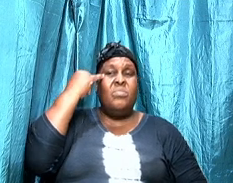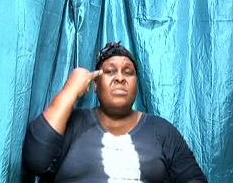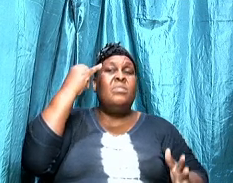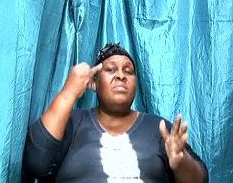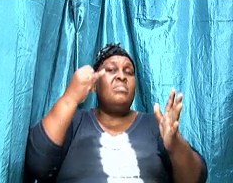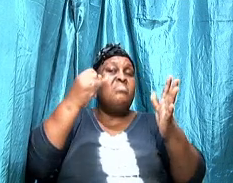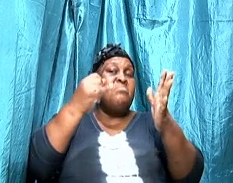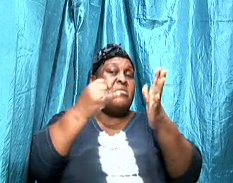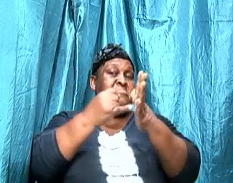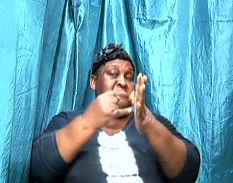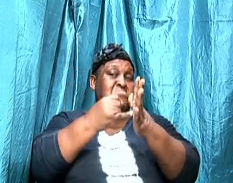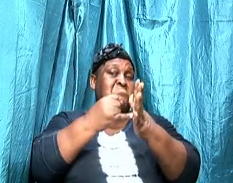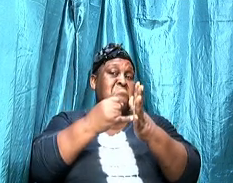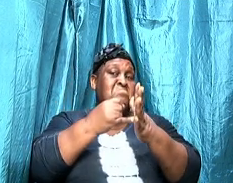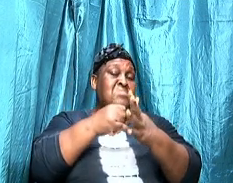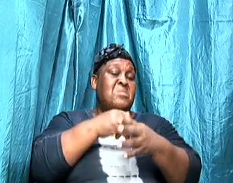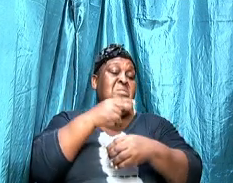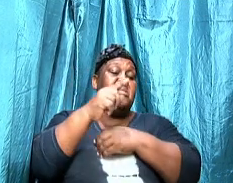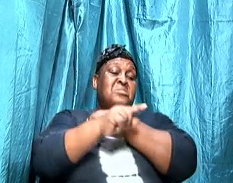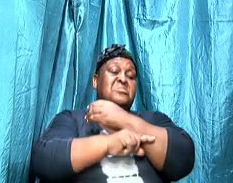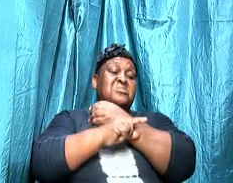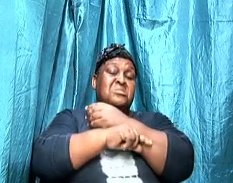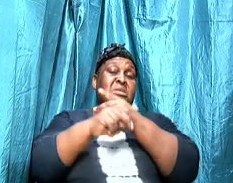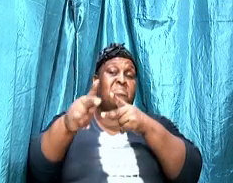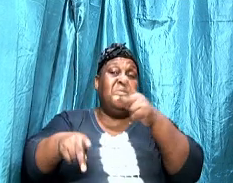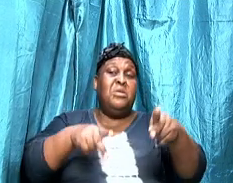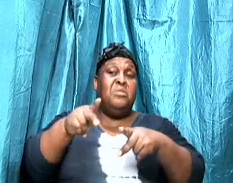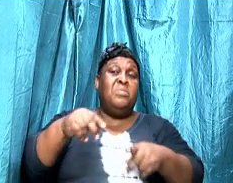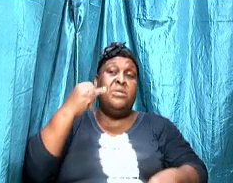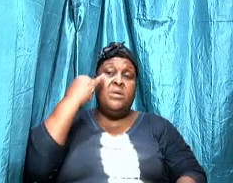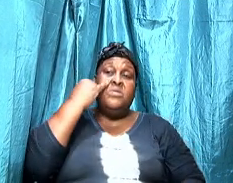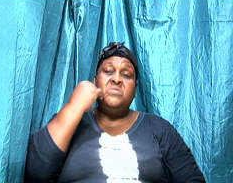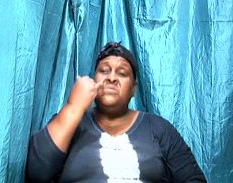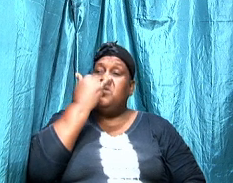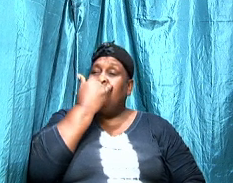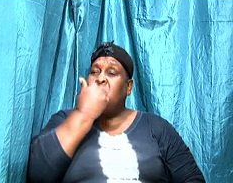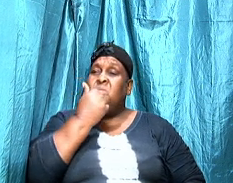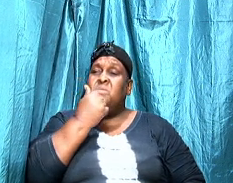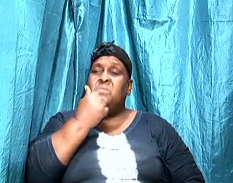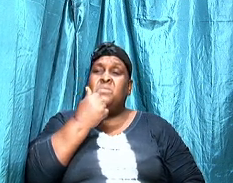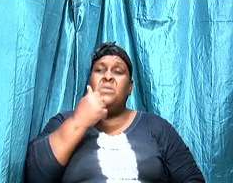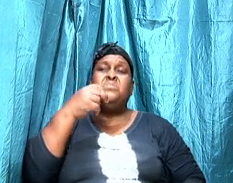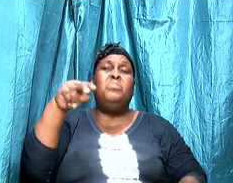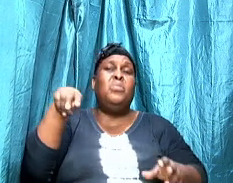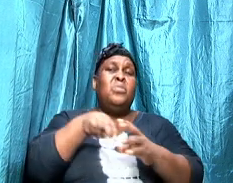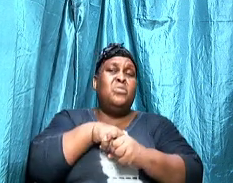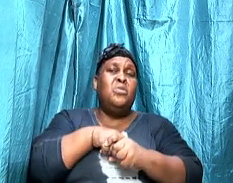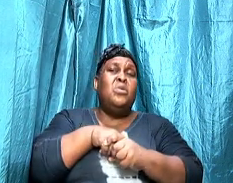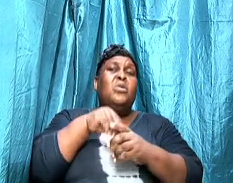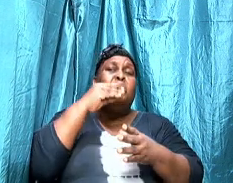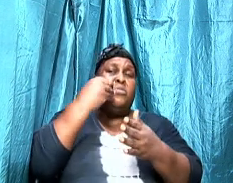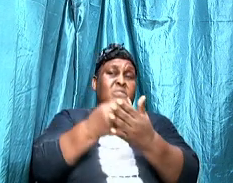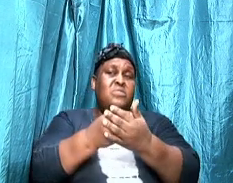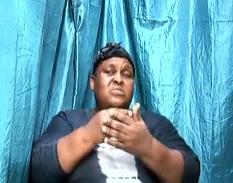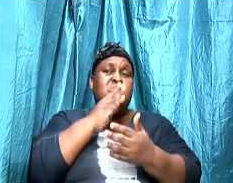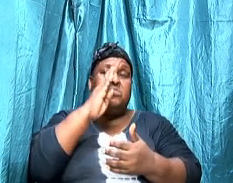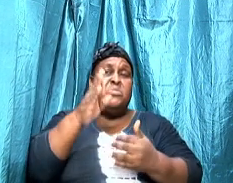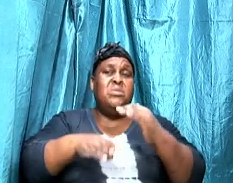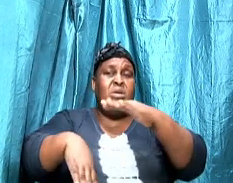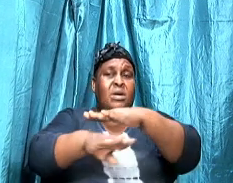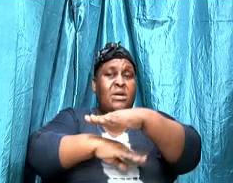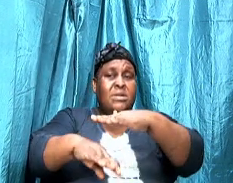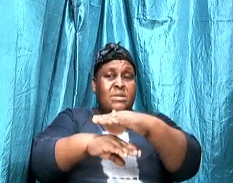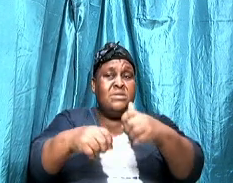identified that the Gentiles and Jews were both proven to be under sin. And so this is like